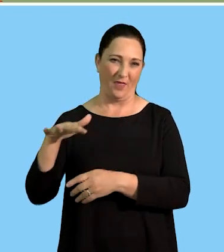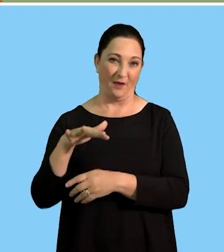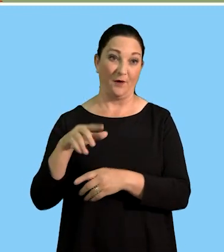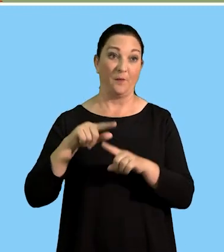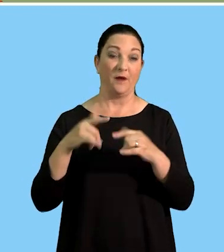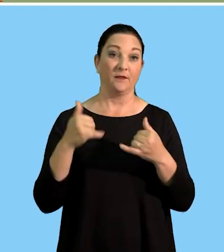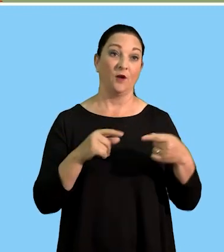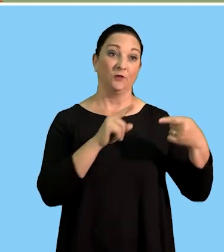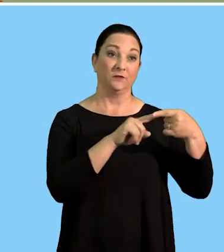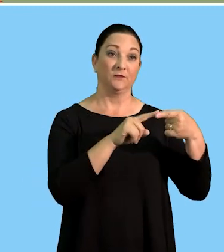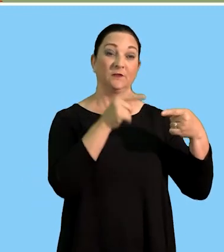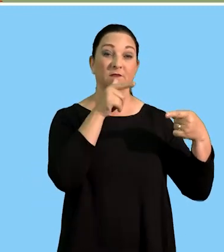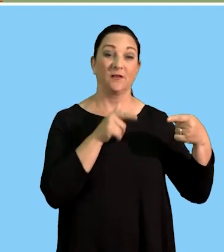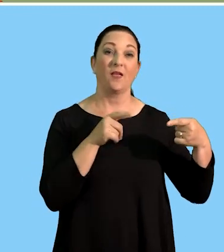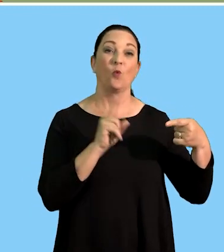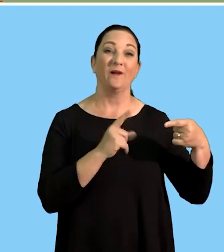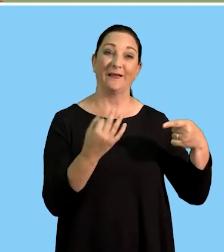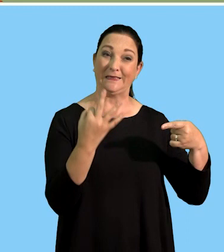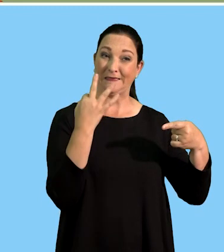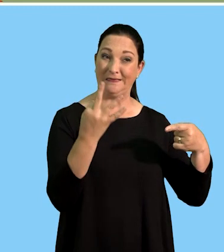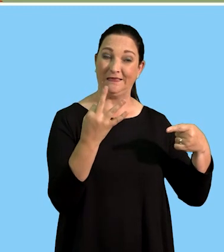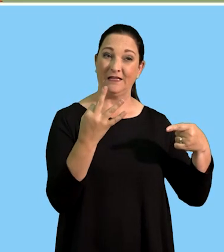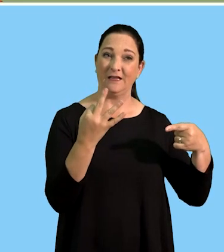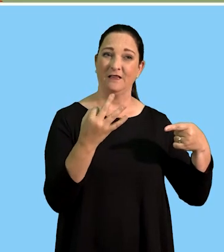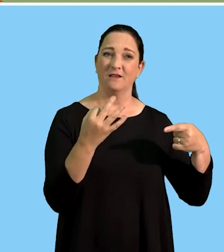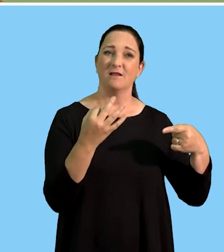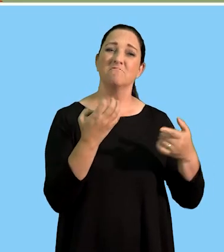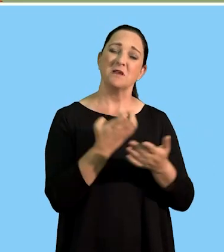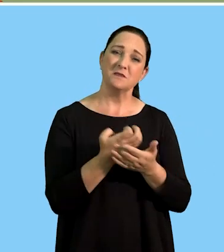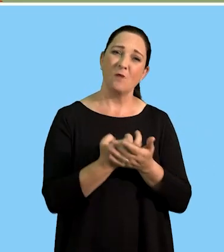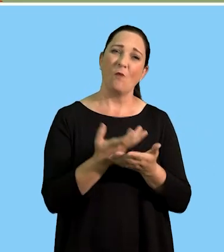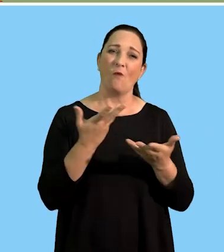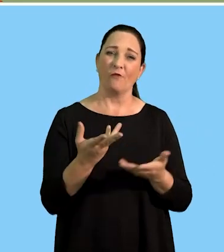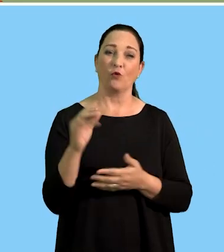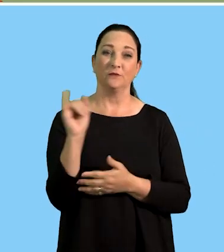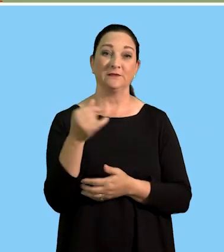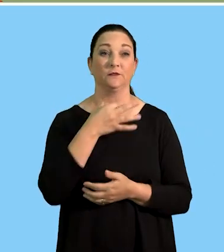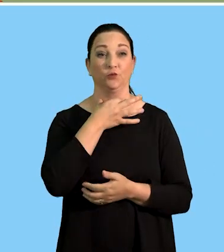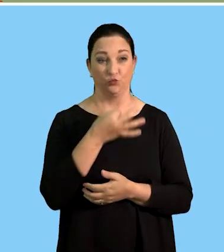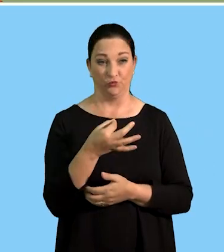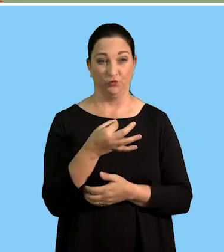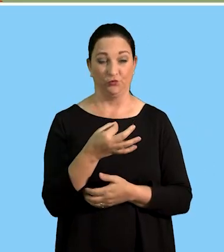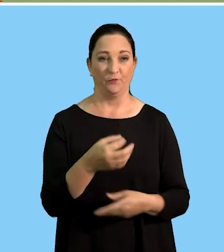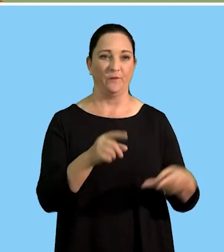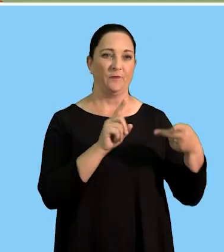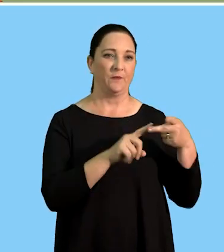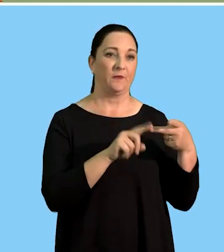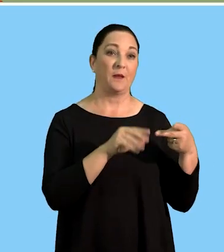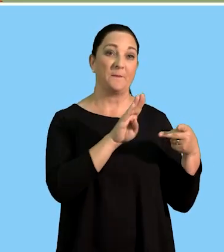examples of insurable risks from the scenario. That's one. Then with B says to us